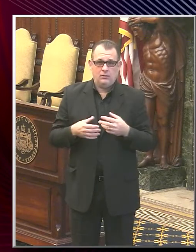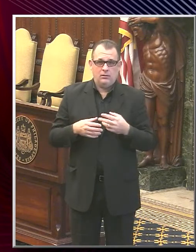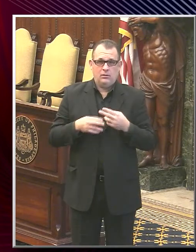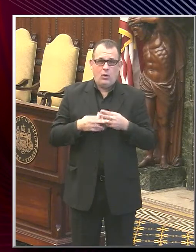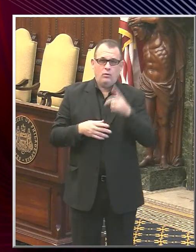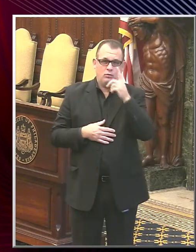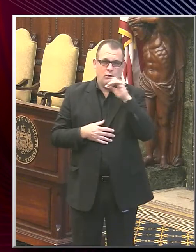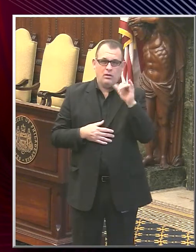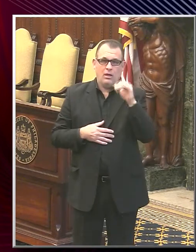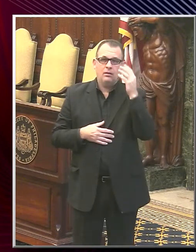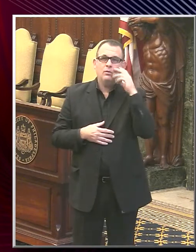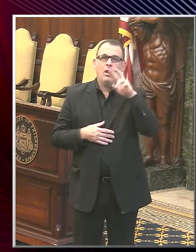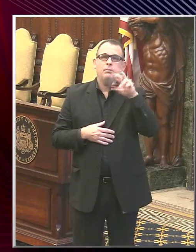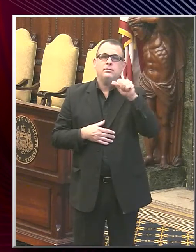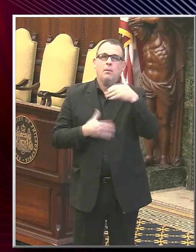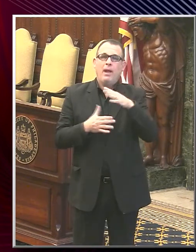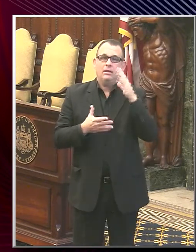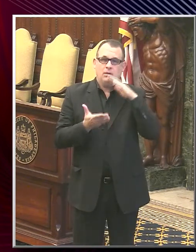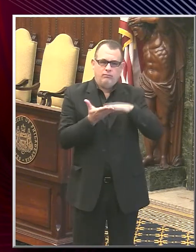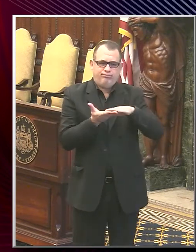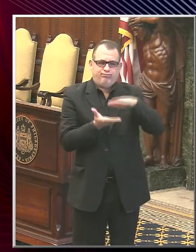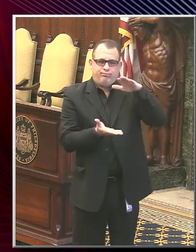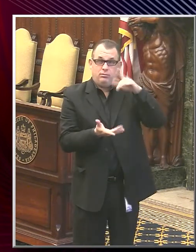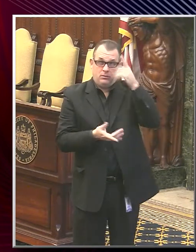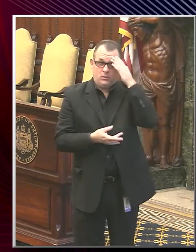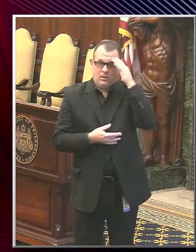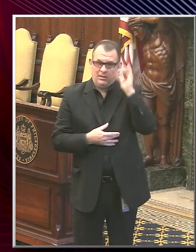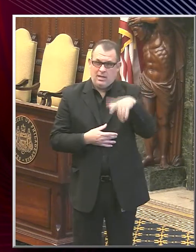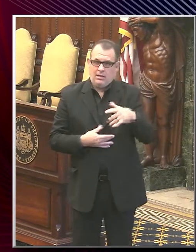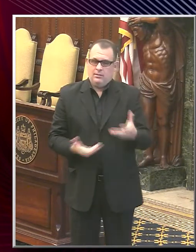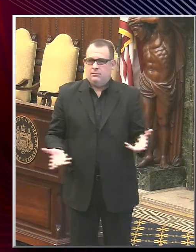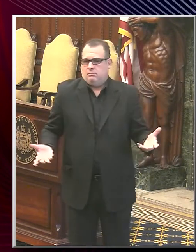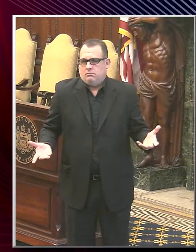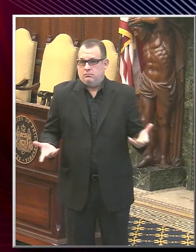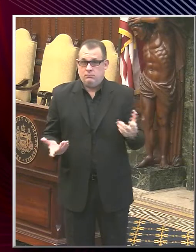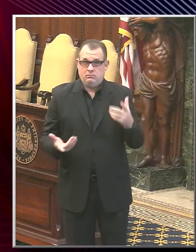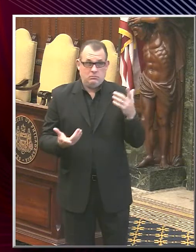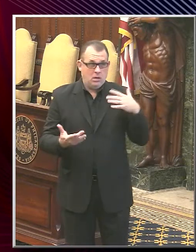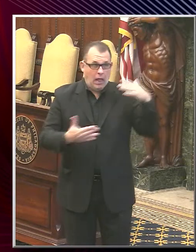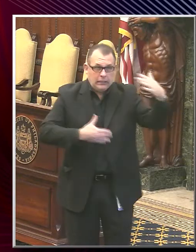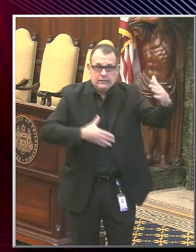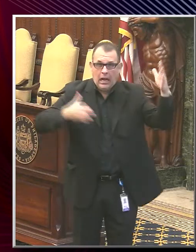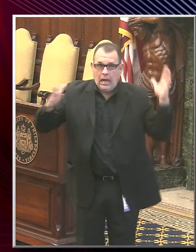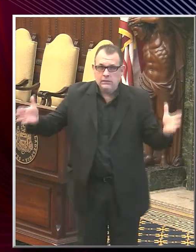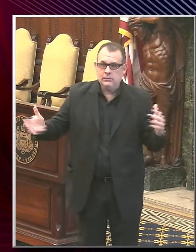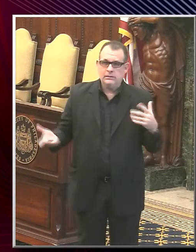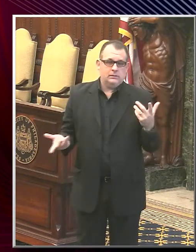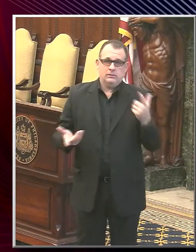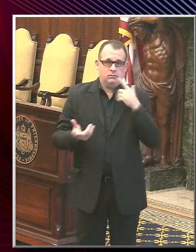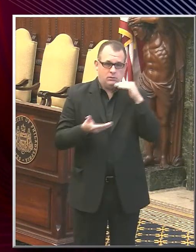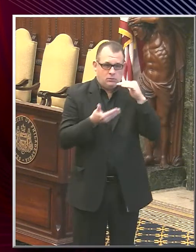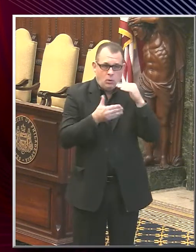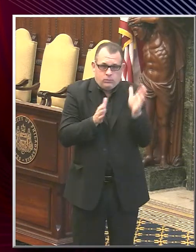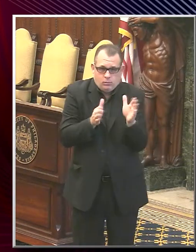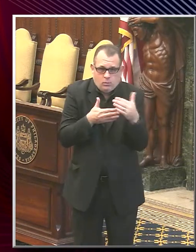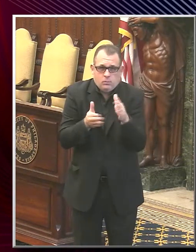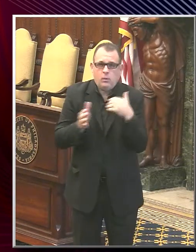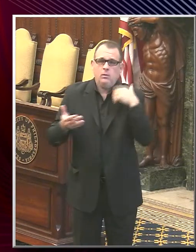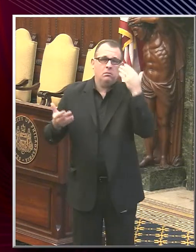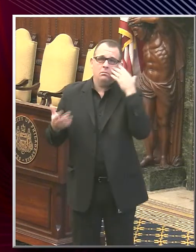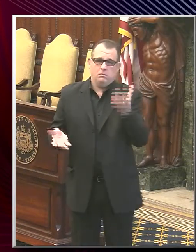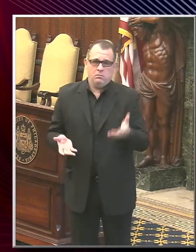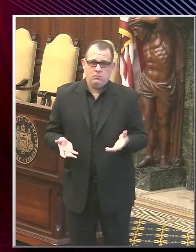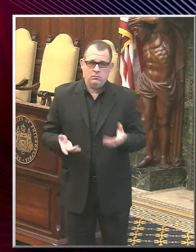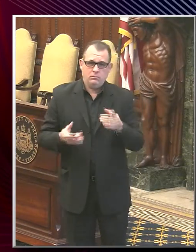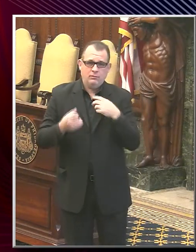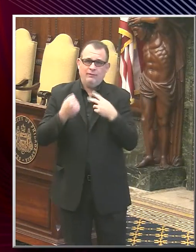give you a sense of how big it is. It's not that big, and you don't have to have many of those trays to get to 40, 50,000 doses. So storage is not a